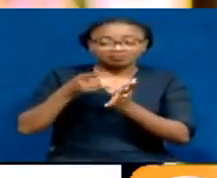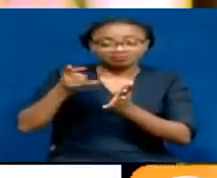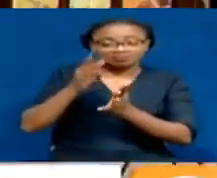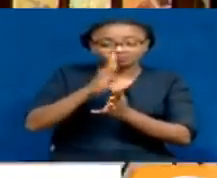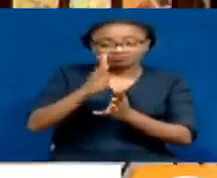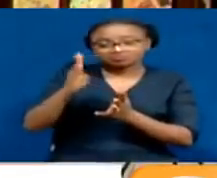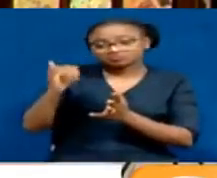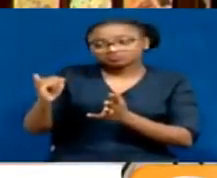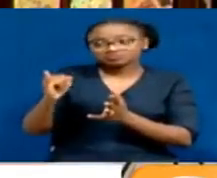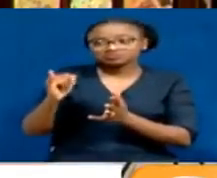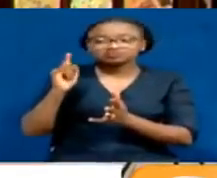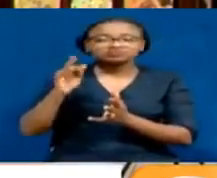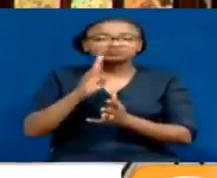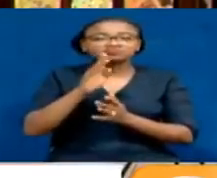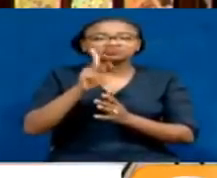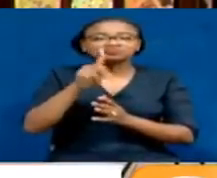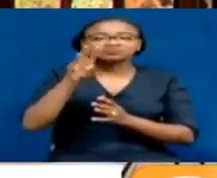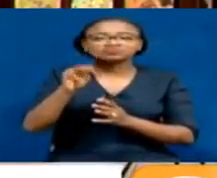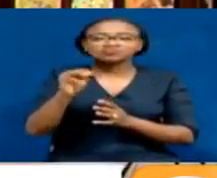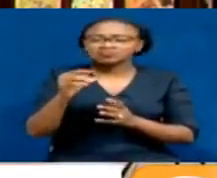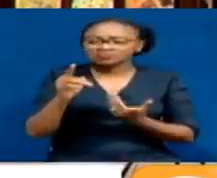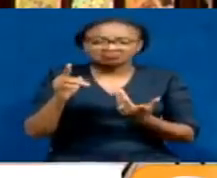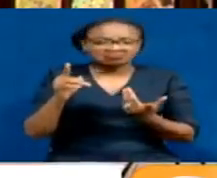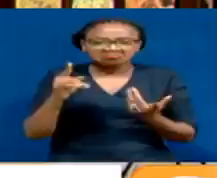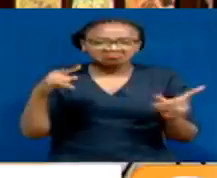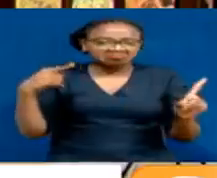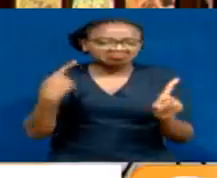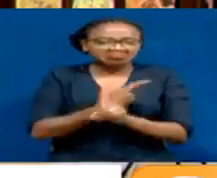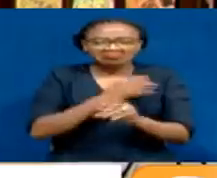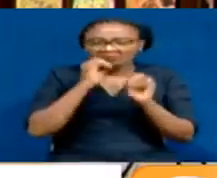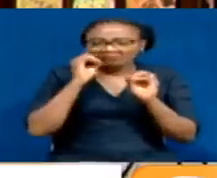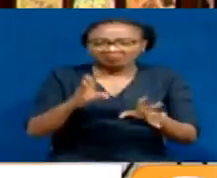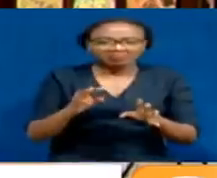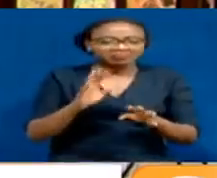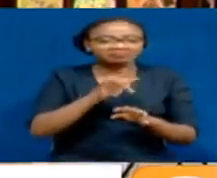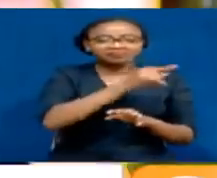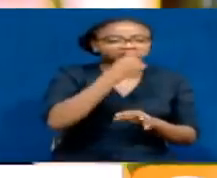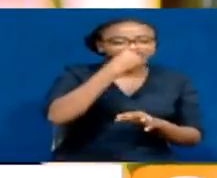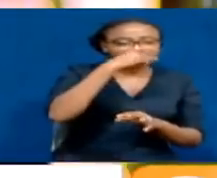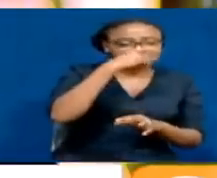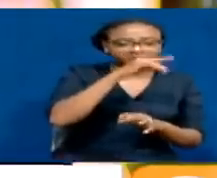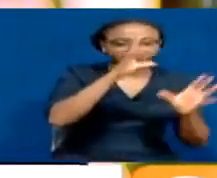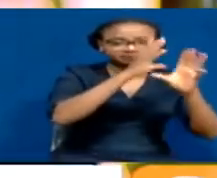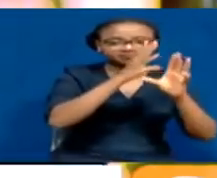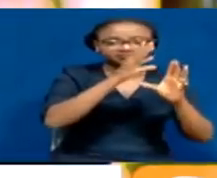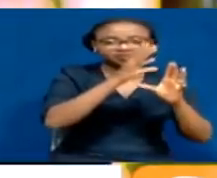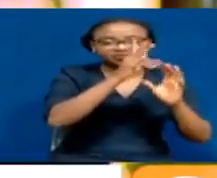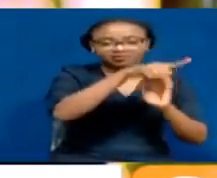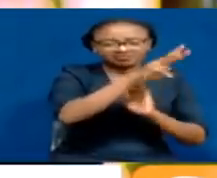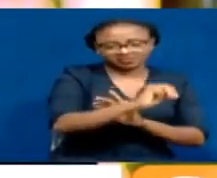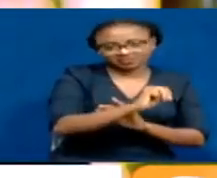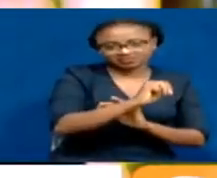BBI is absolutely no different from a Tanzanian prime minister. He has